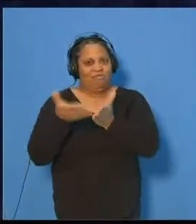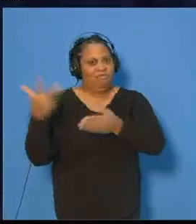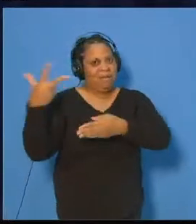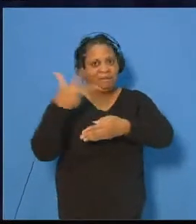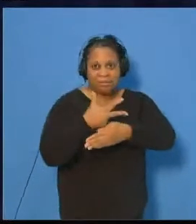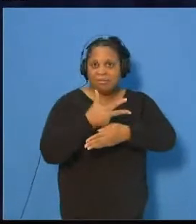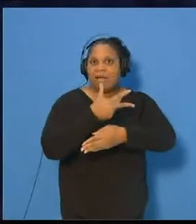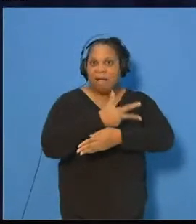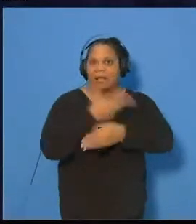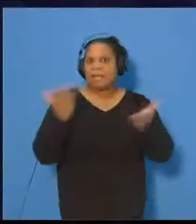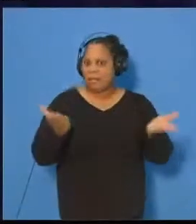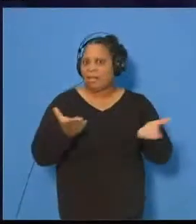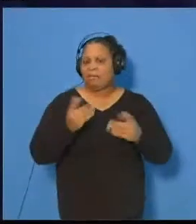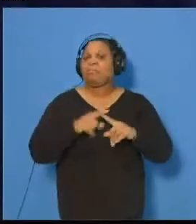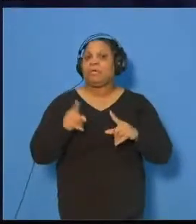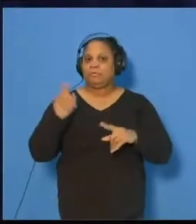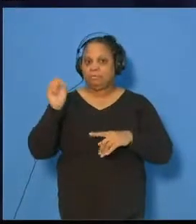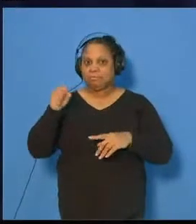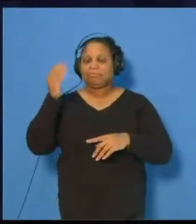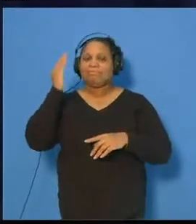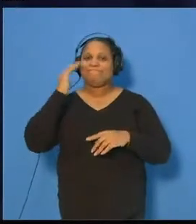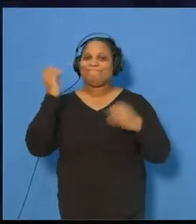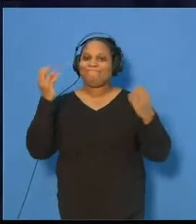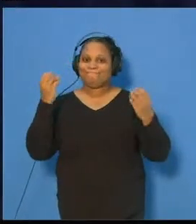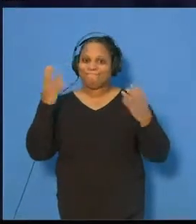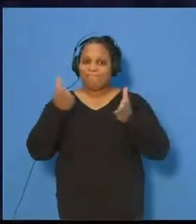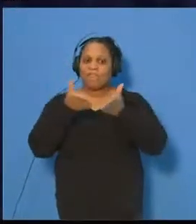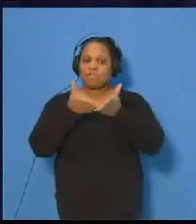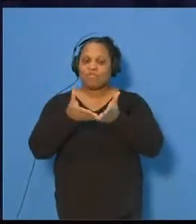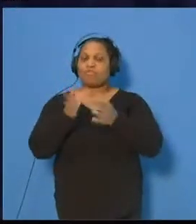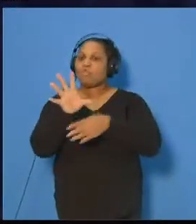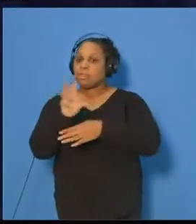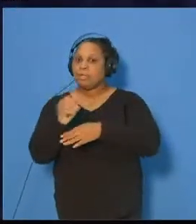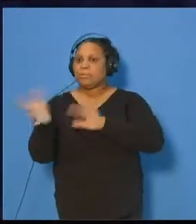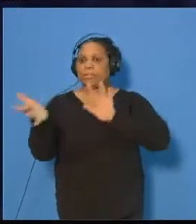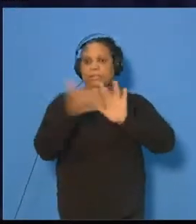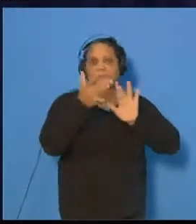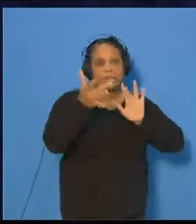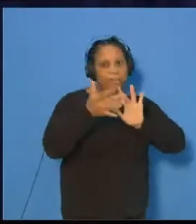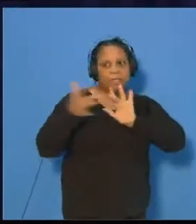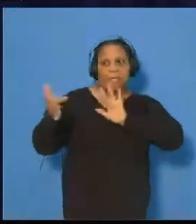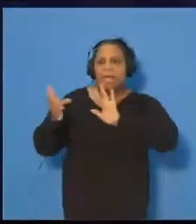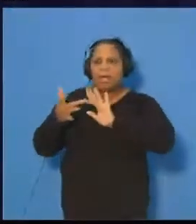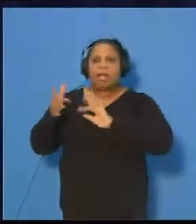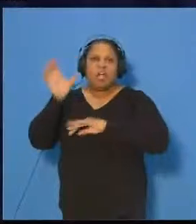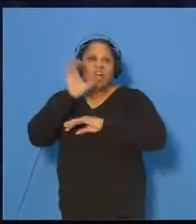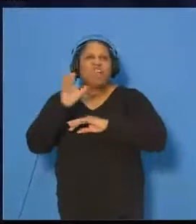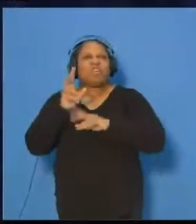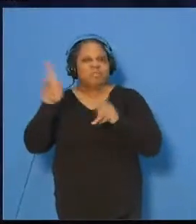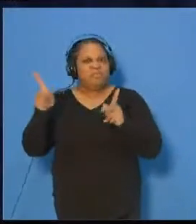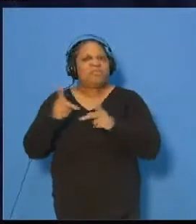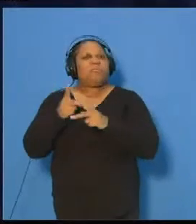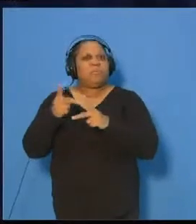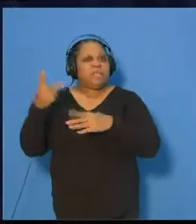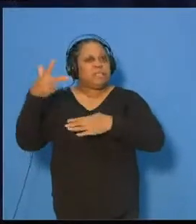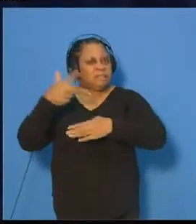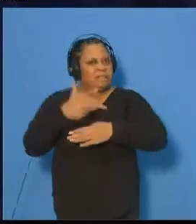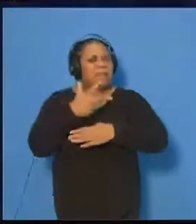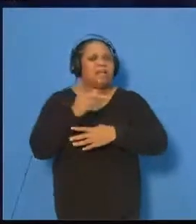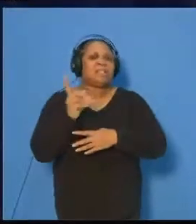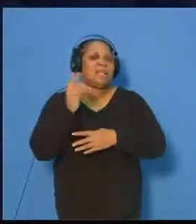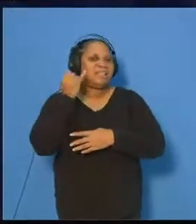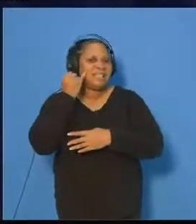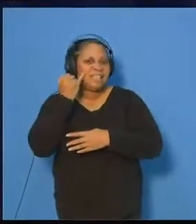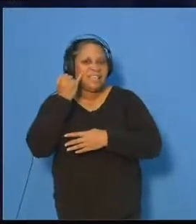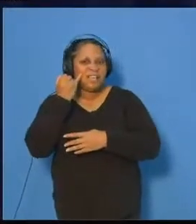in Bermuda. But I do know that there's been a number of cruise companies that have reached out to us. People are looking for places to dock ships, and it's a question of whether or